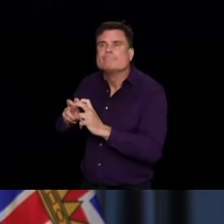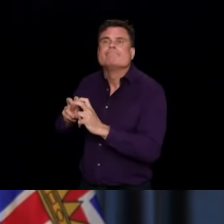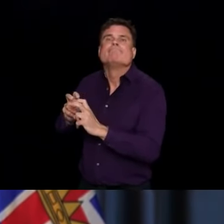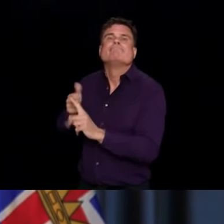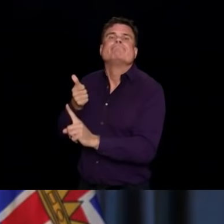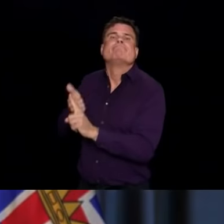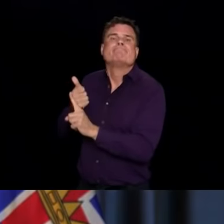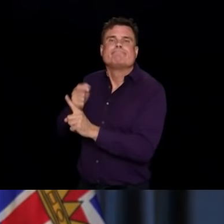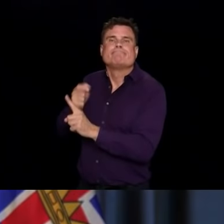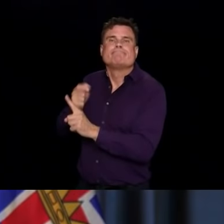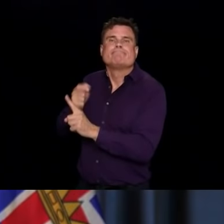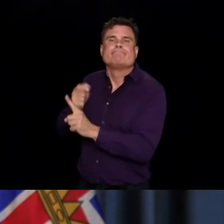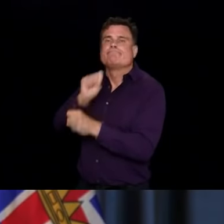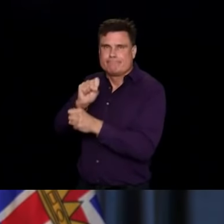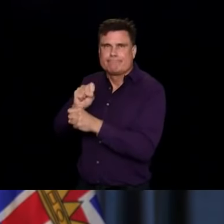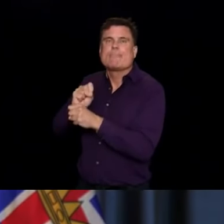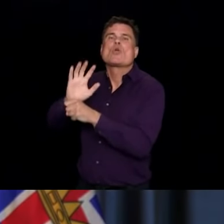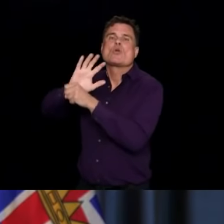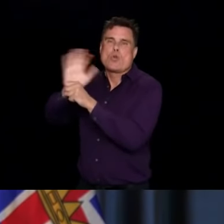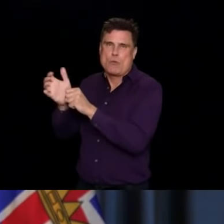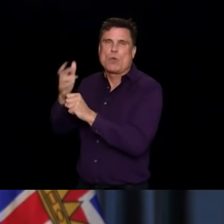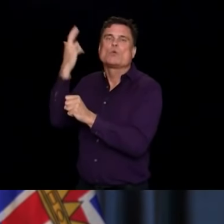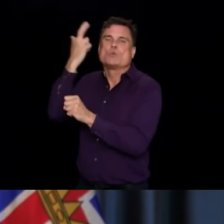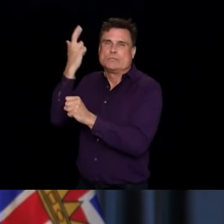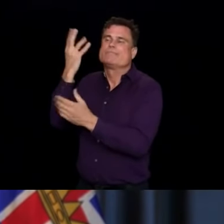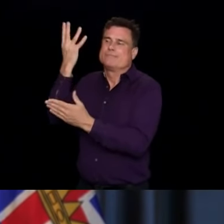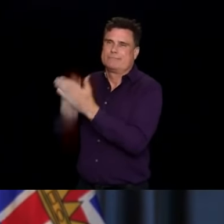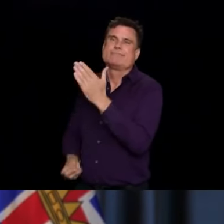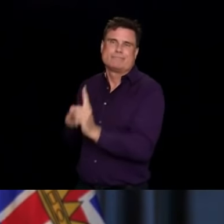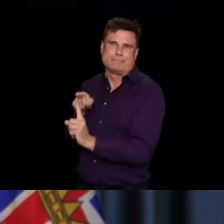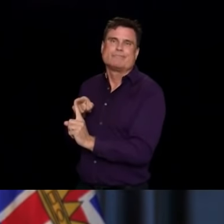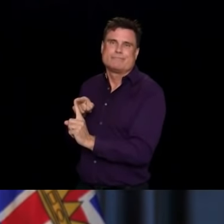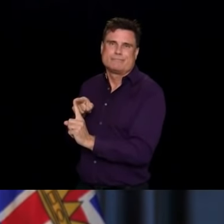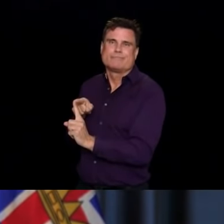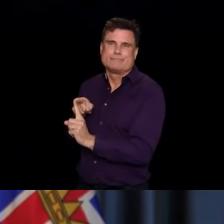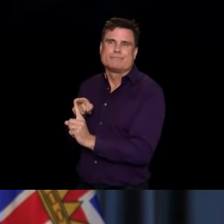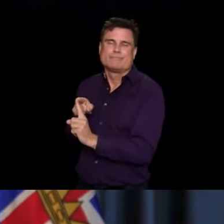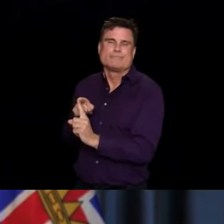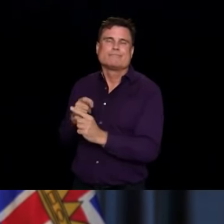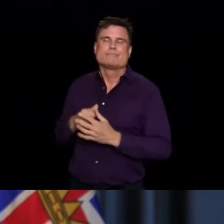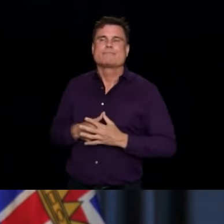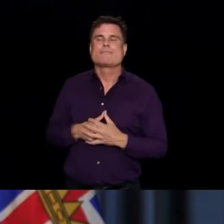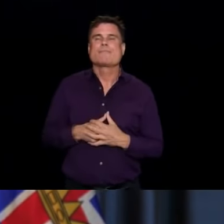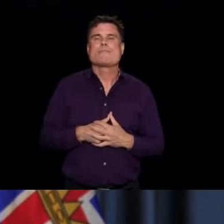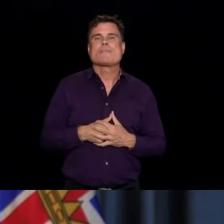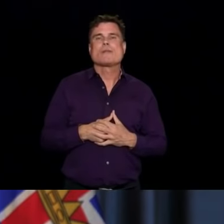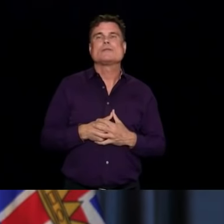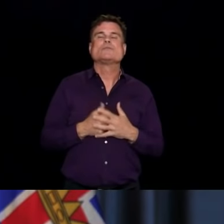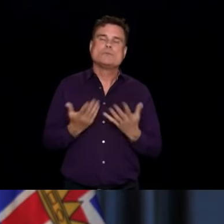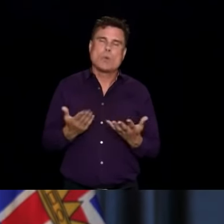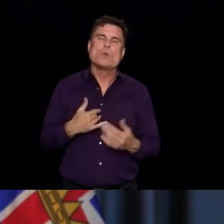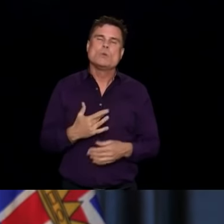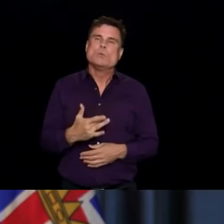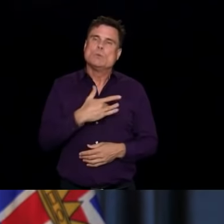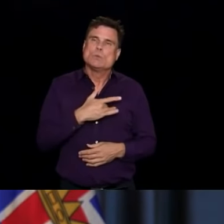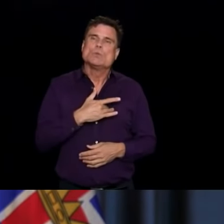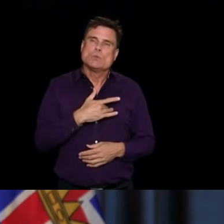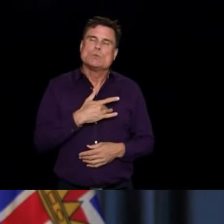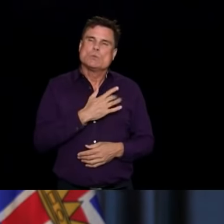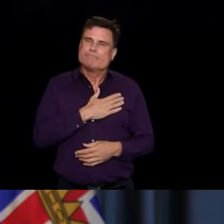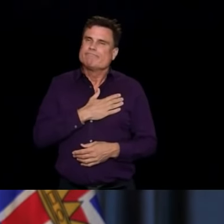We know and can identify that in many ways. But to lose six people, all in long-term